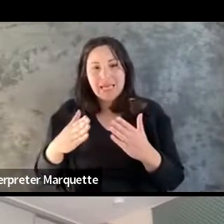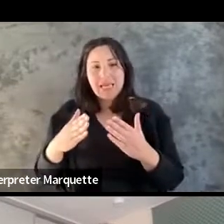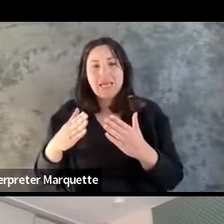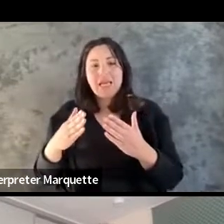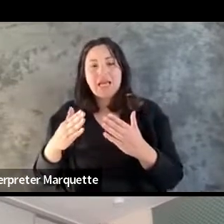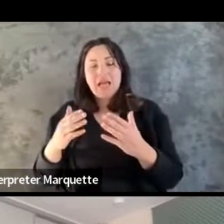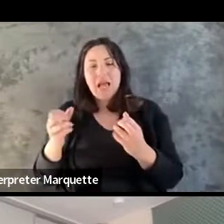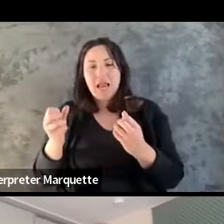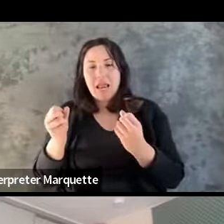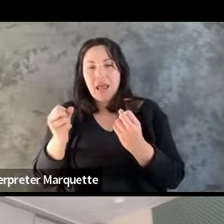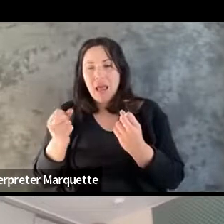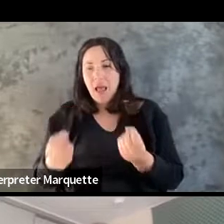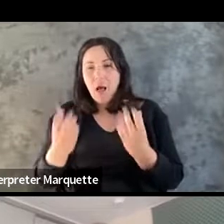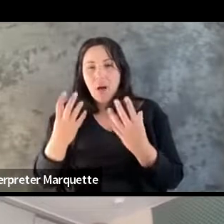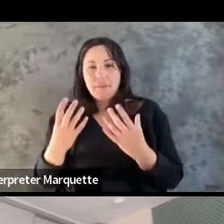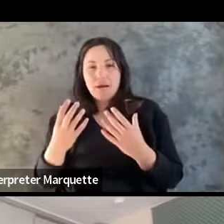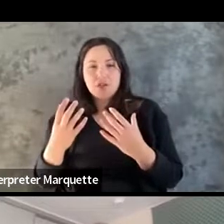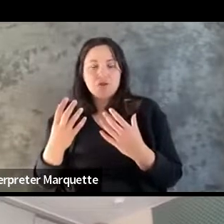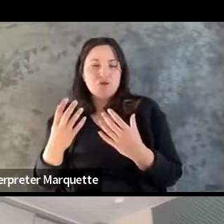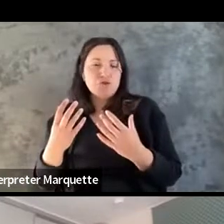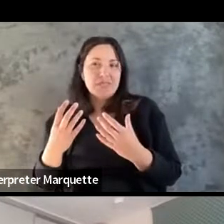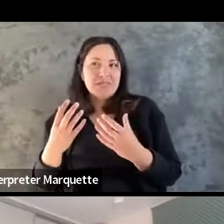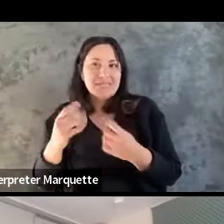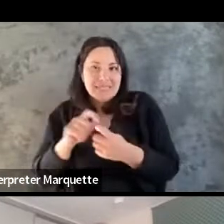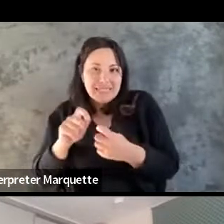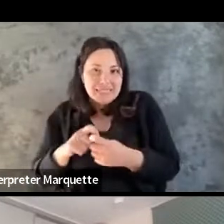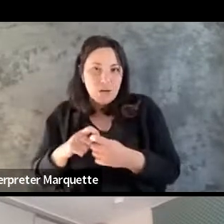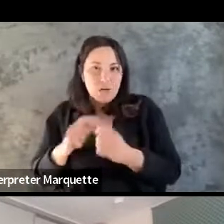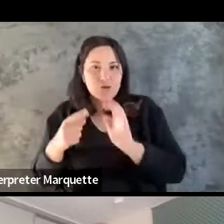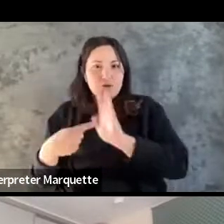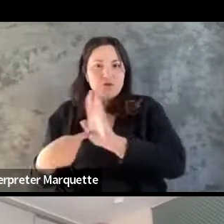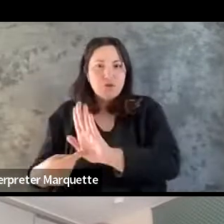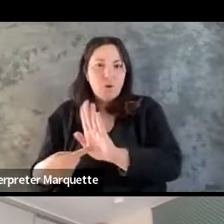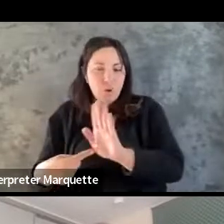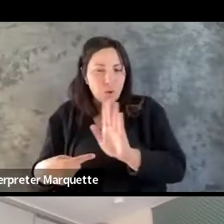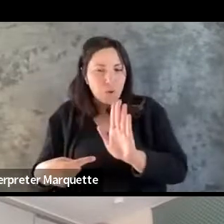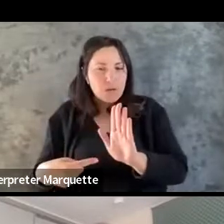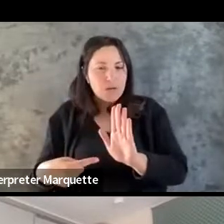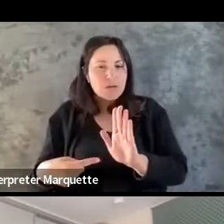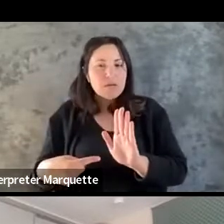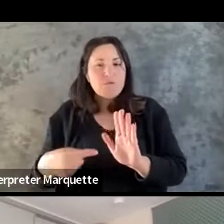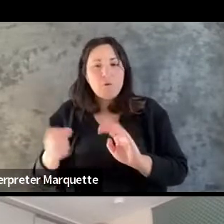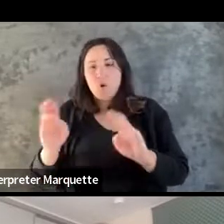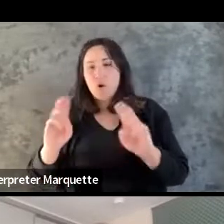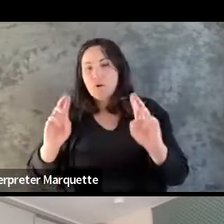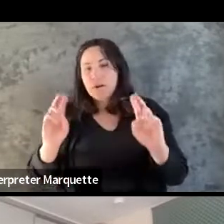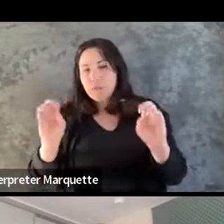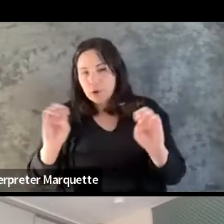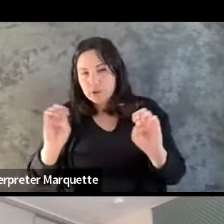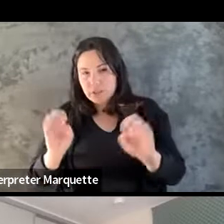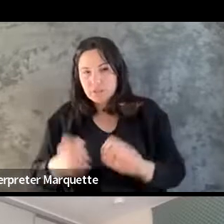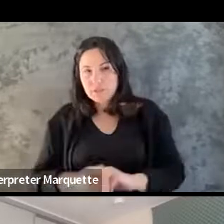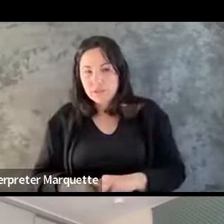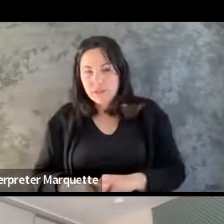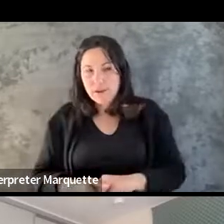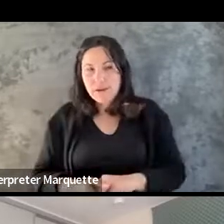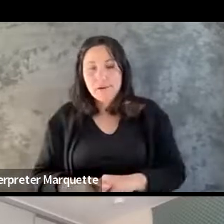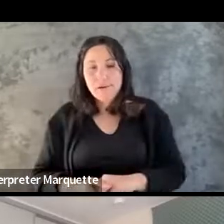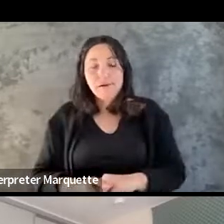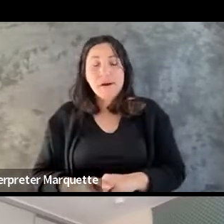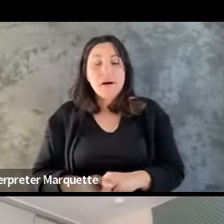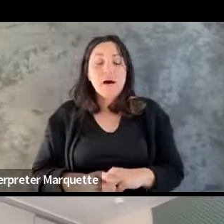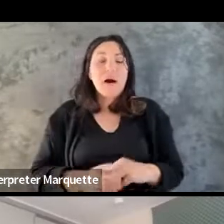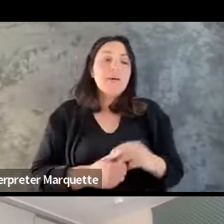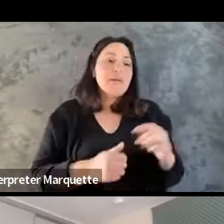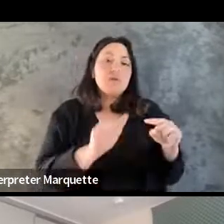to the inner details of how we respond to emergencies. Now, training in response